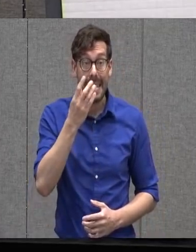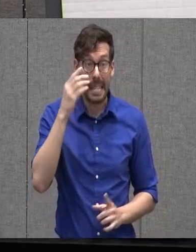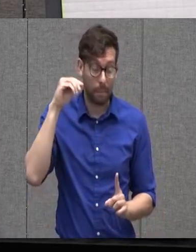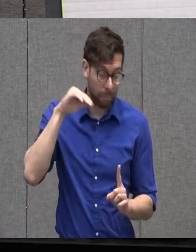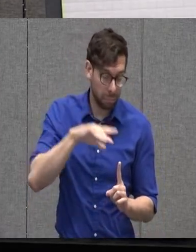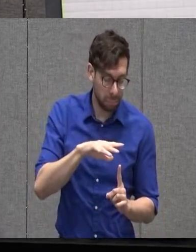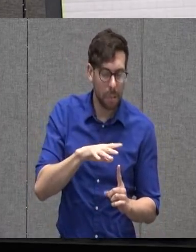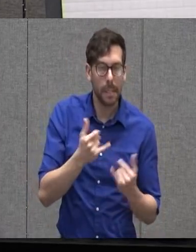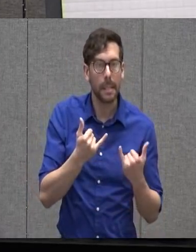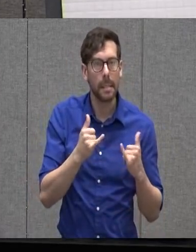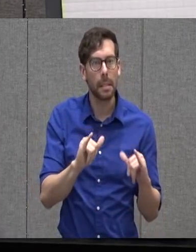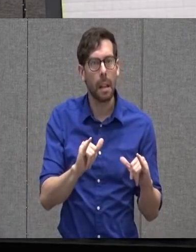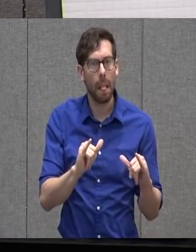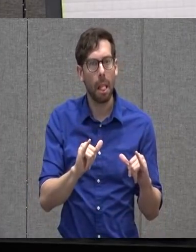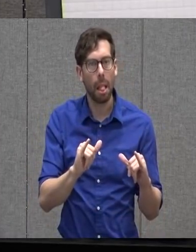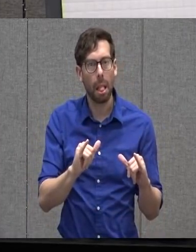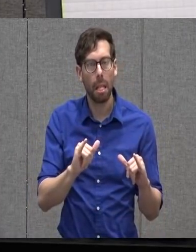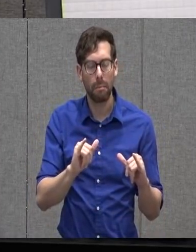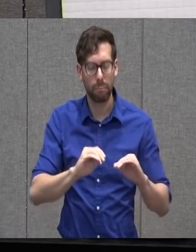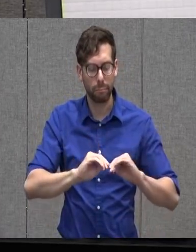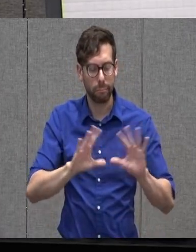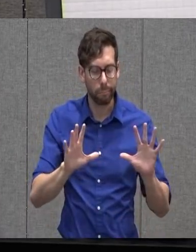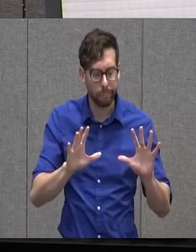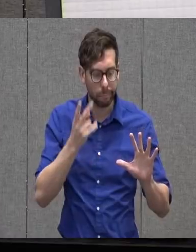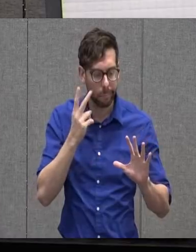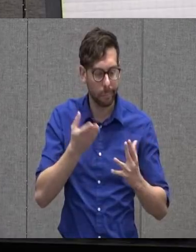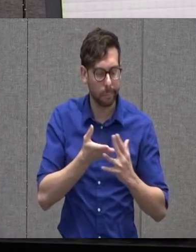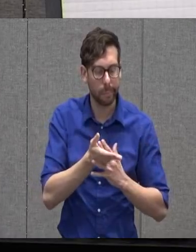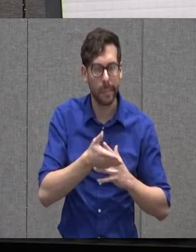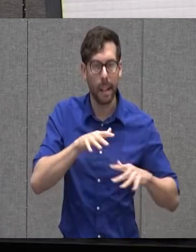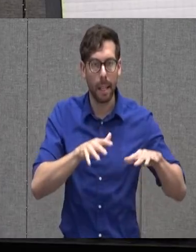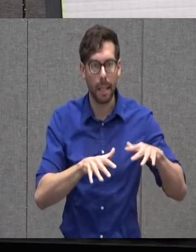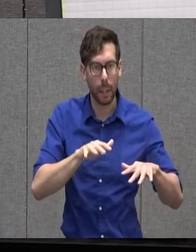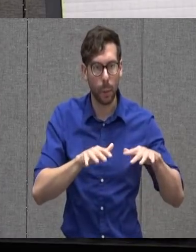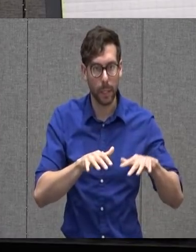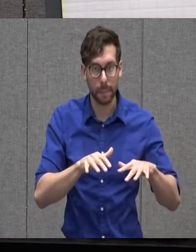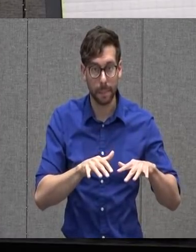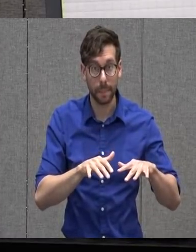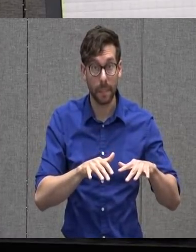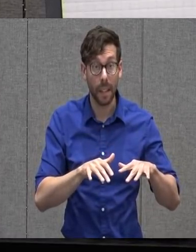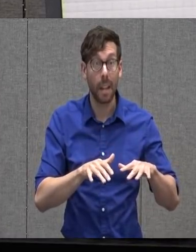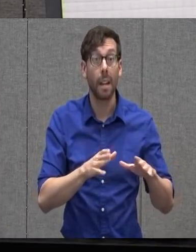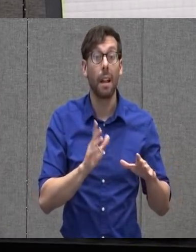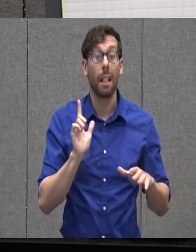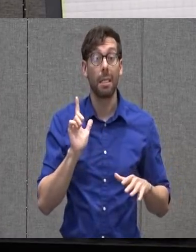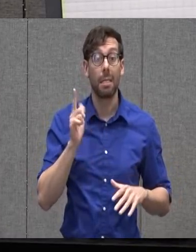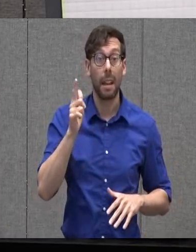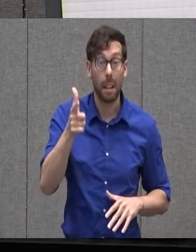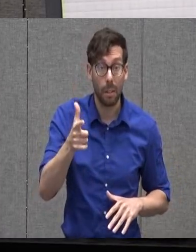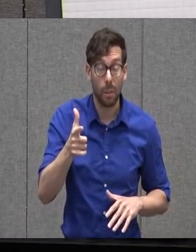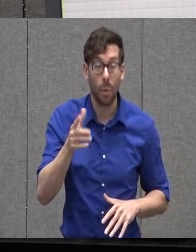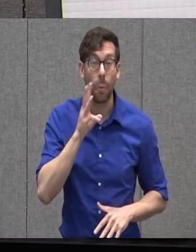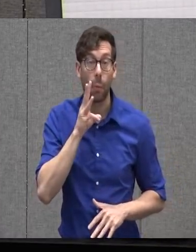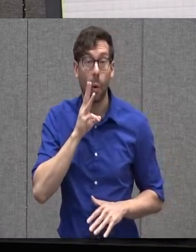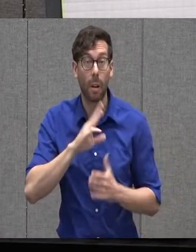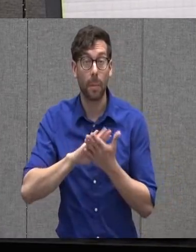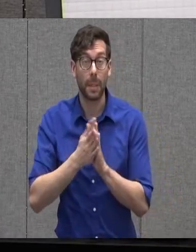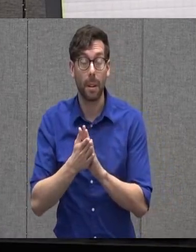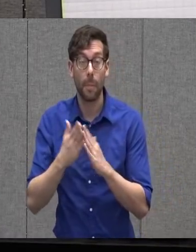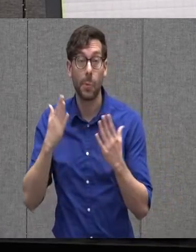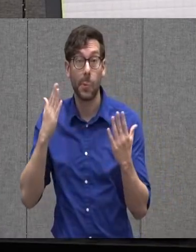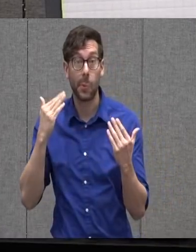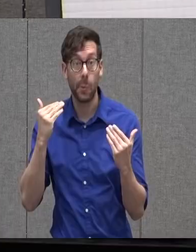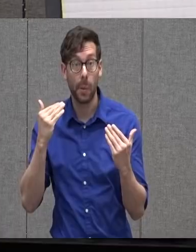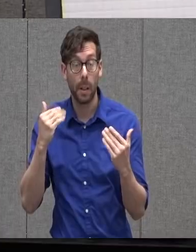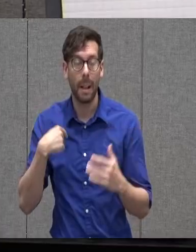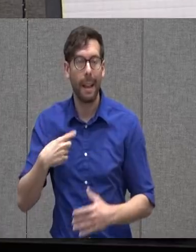after, when there's no more heat and the water is starting to cool, I still see a clear liquid. There's no heat